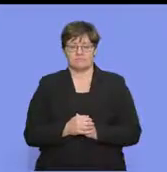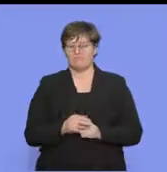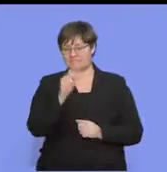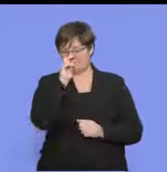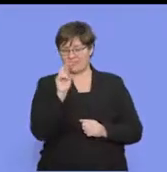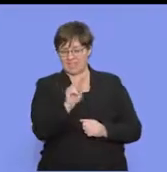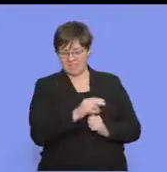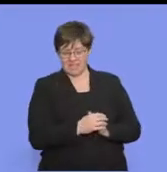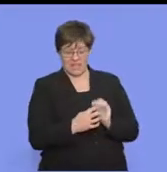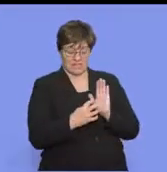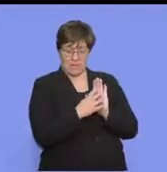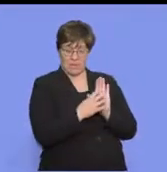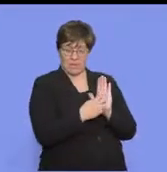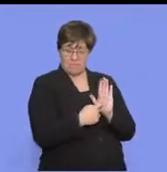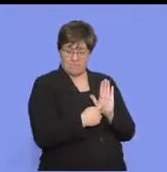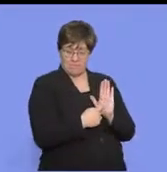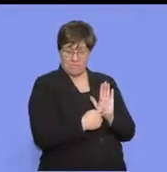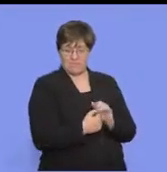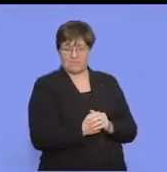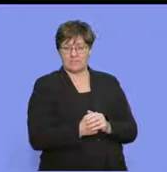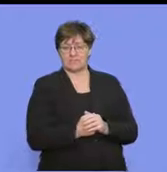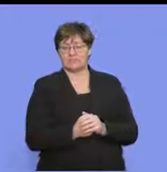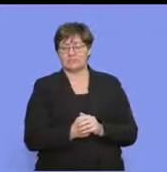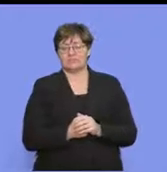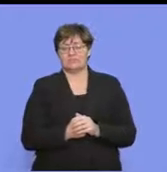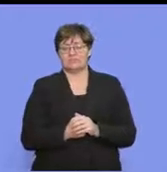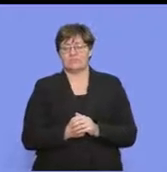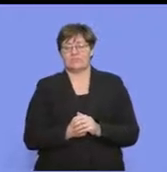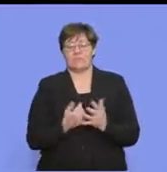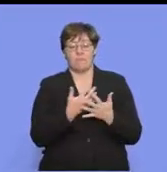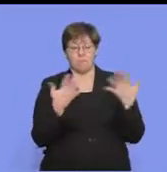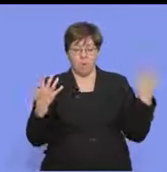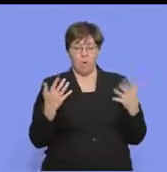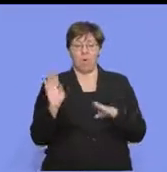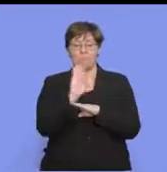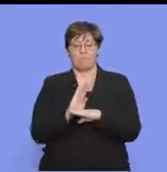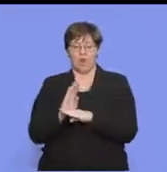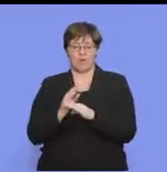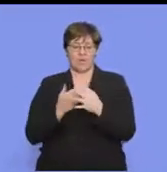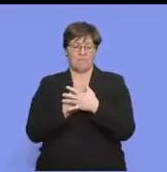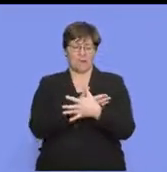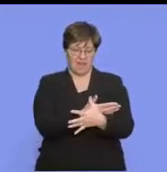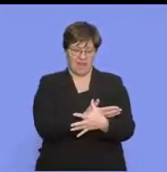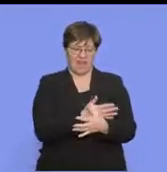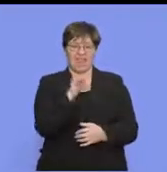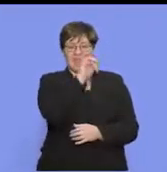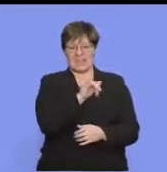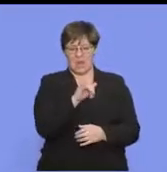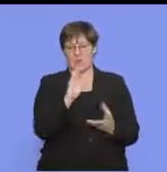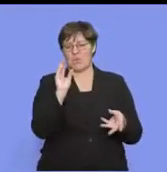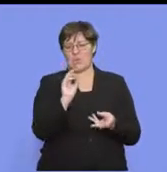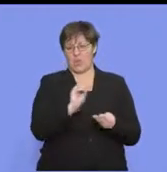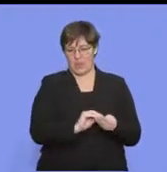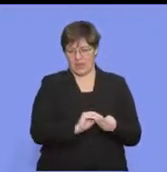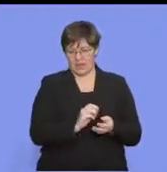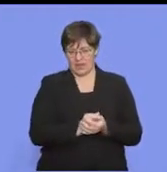Right, so there we can see in our diagram very nicely, we can see that we have more of the brown butterflies than the